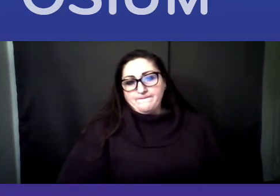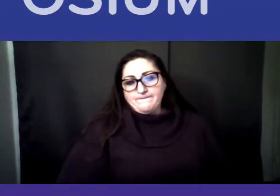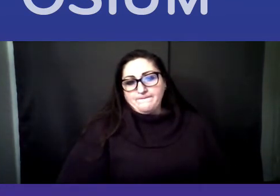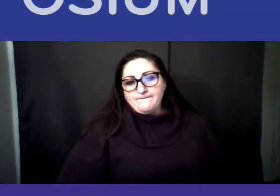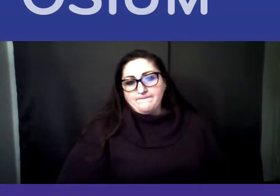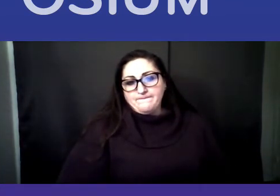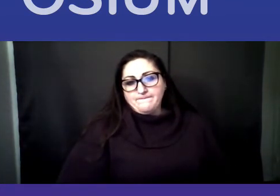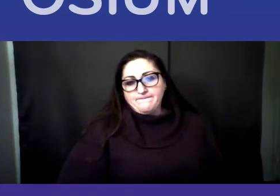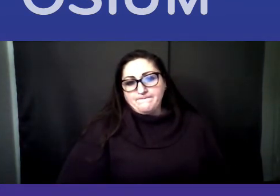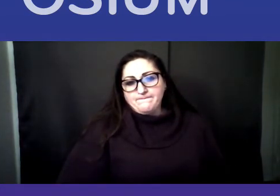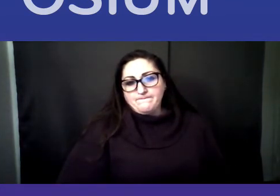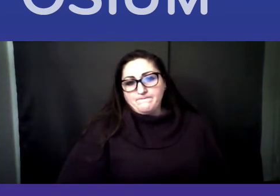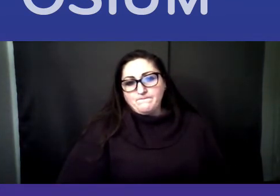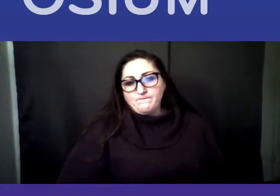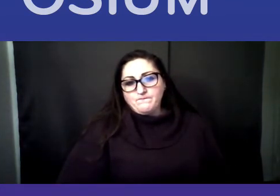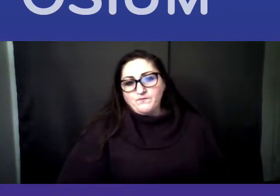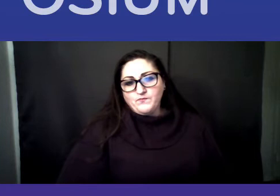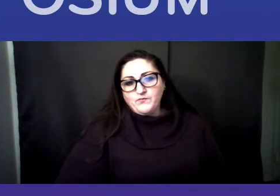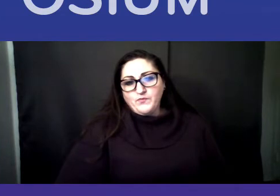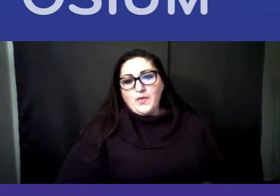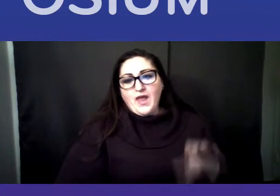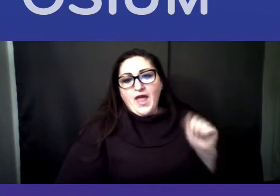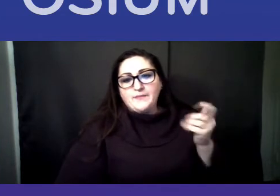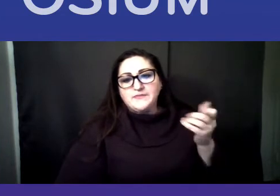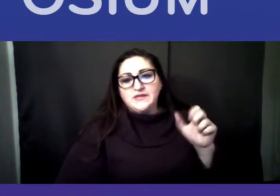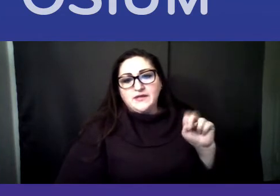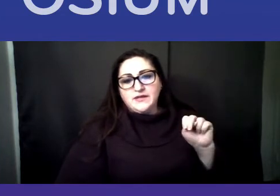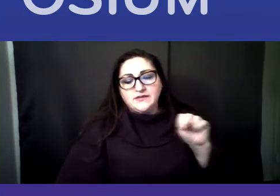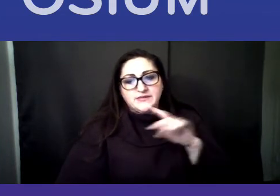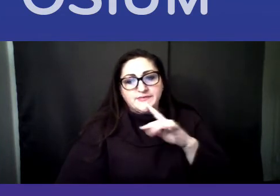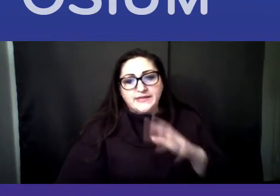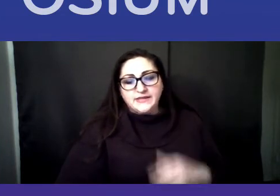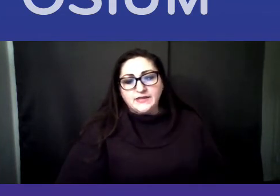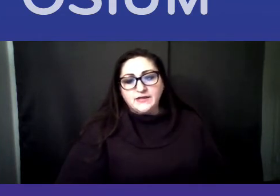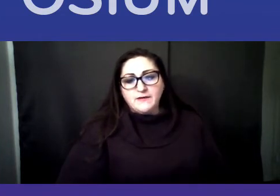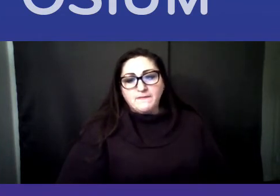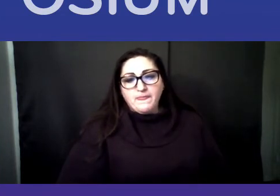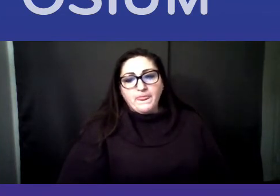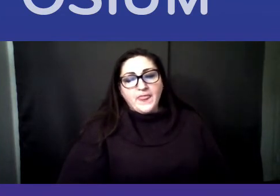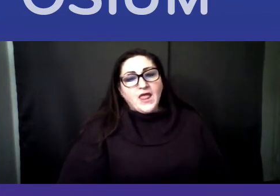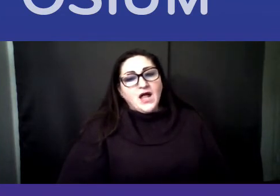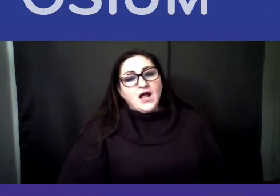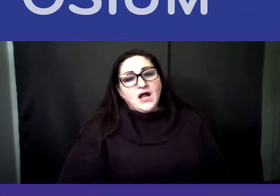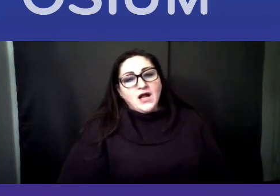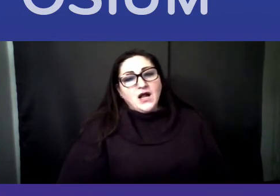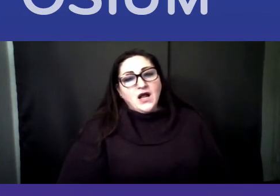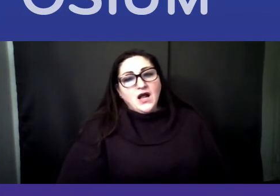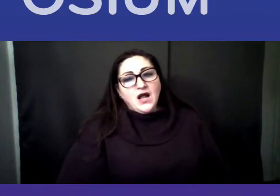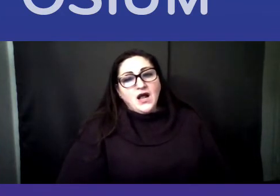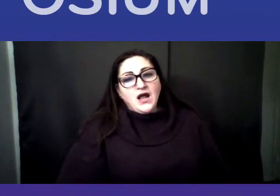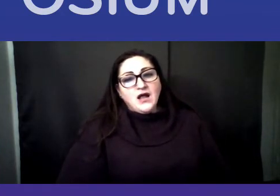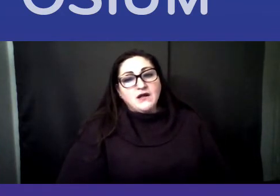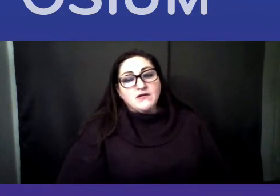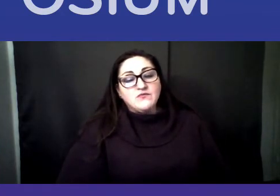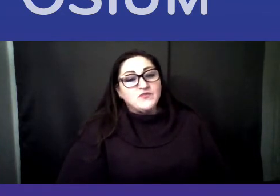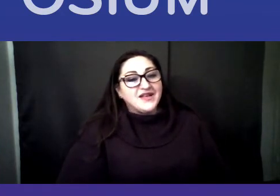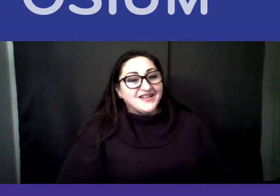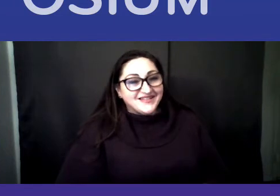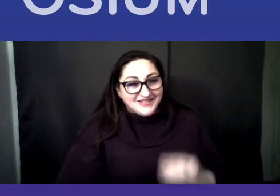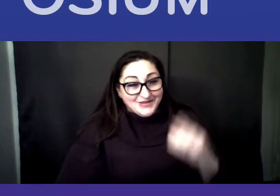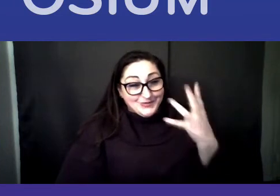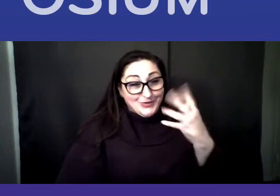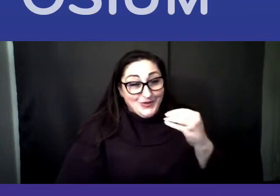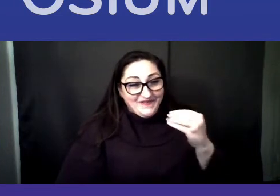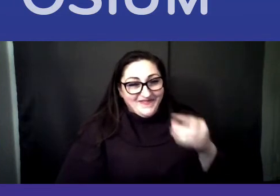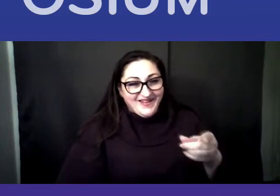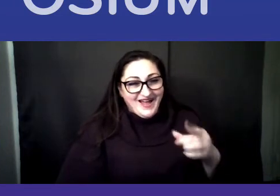Thank you. This is Ahimsa speaking. It's actually really beautiful because you laid it up to anticipate what I was already going to be speaking